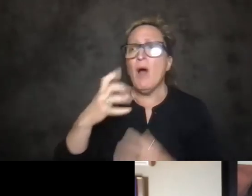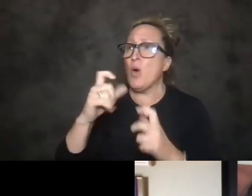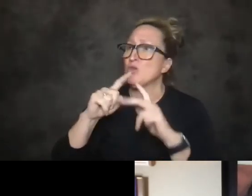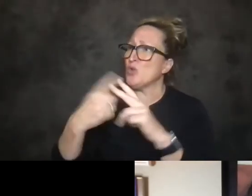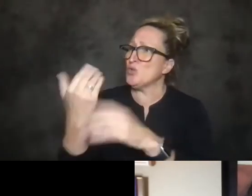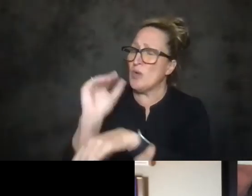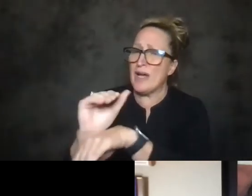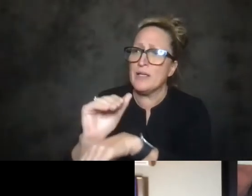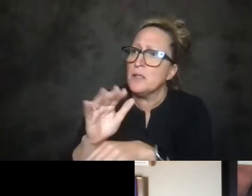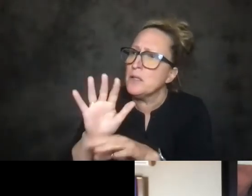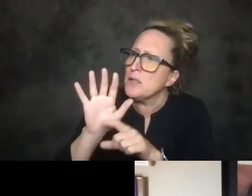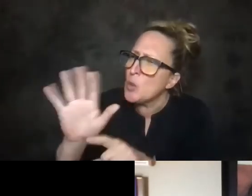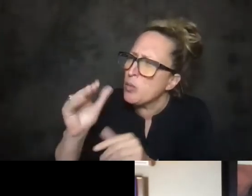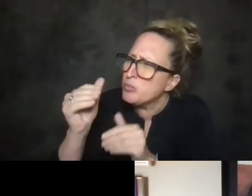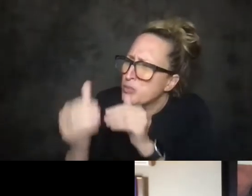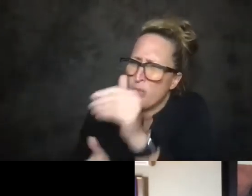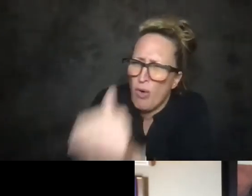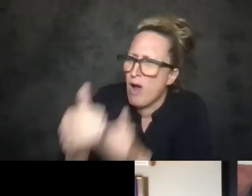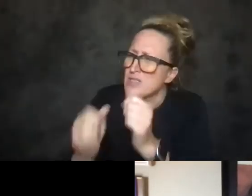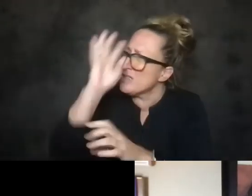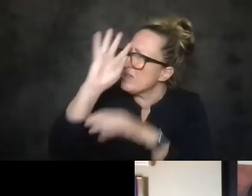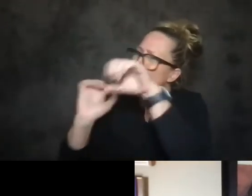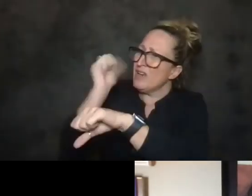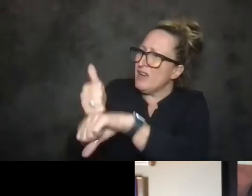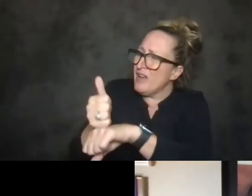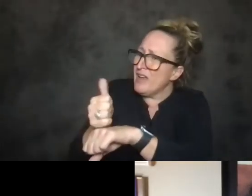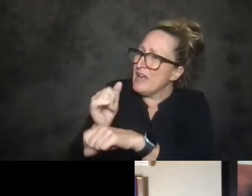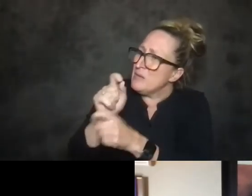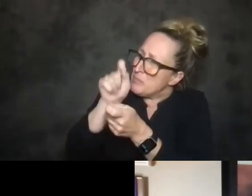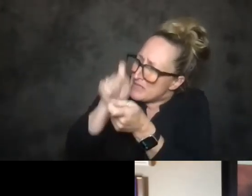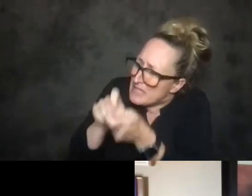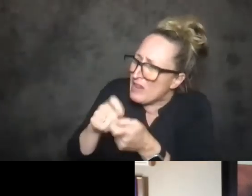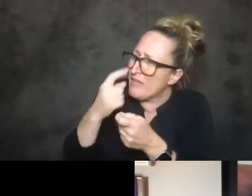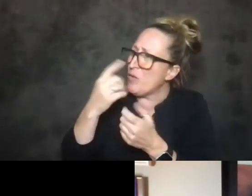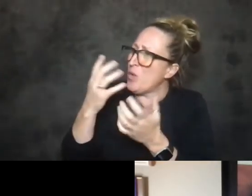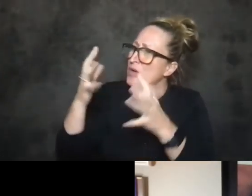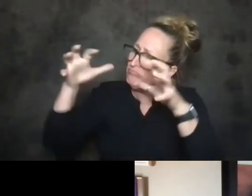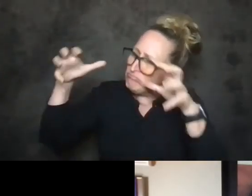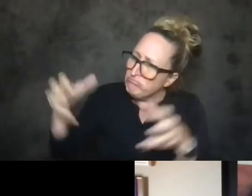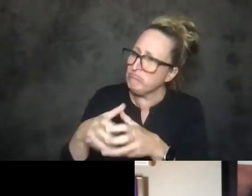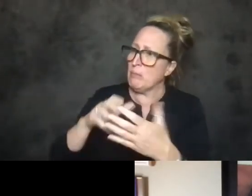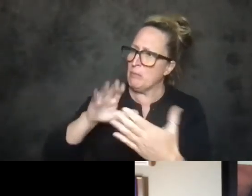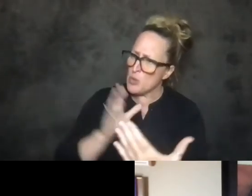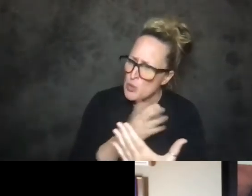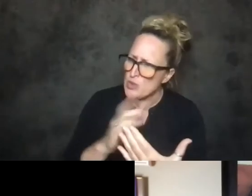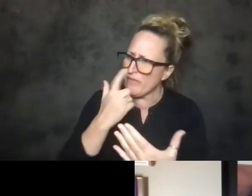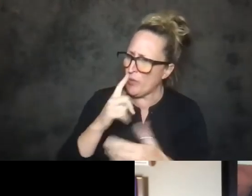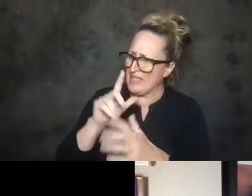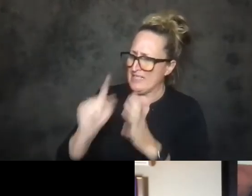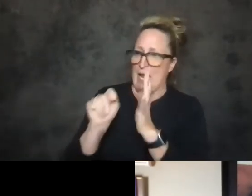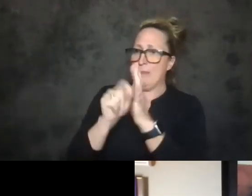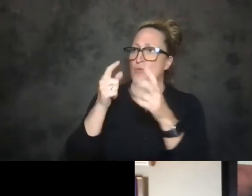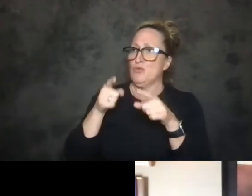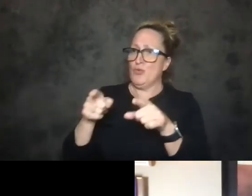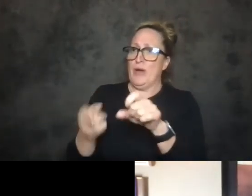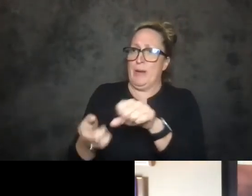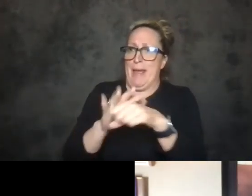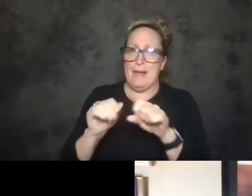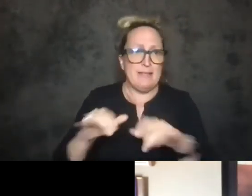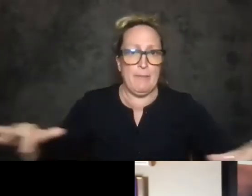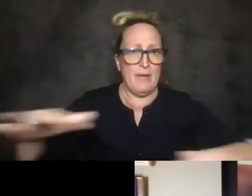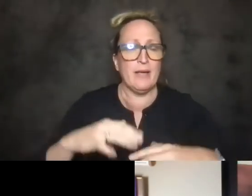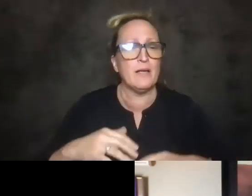hearing, what was your process in creating that, and particularly for bringing together musicians in this time of pandemic?